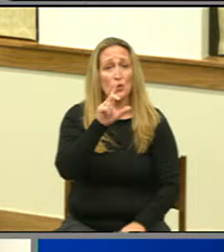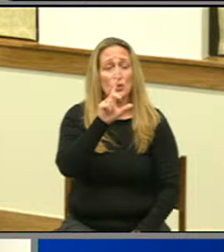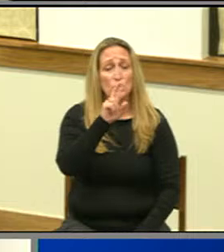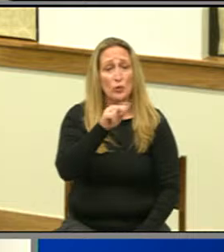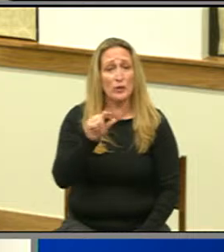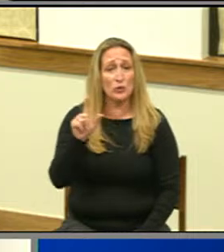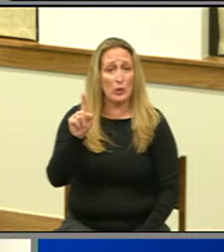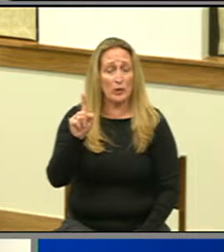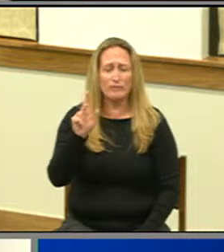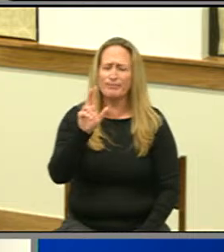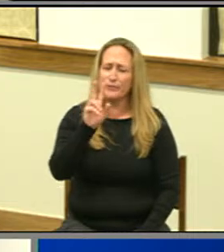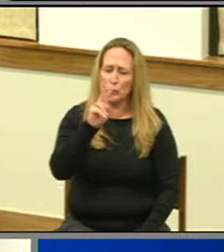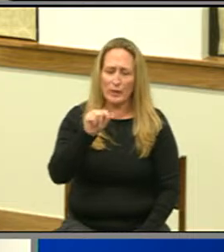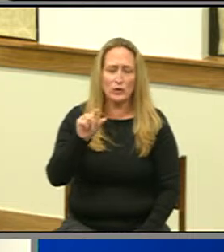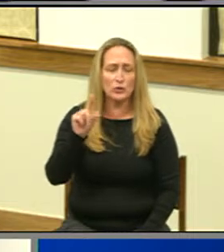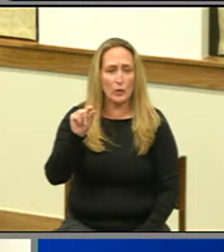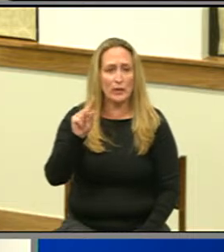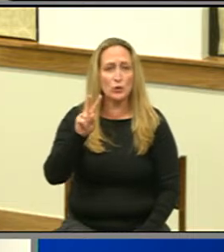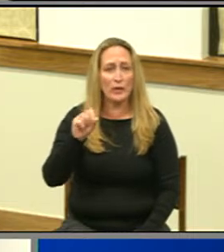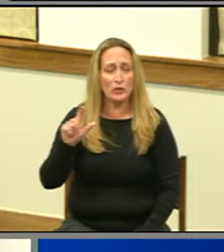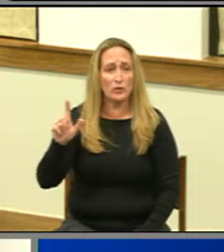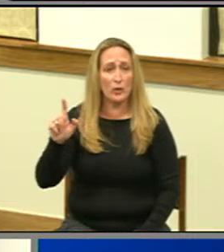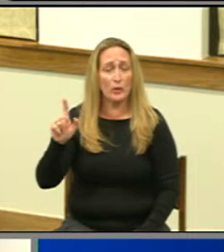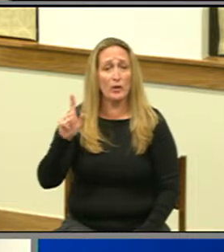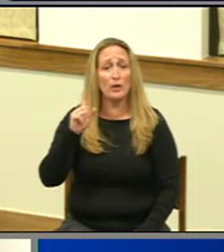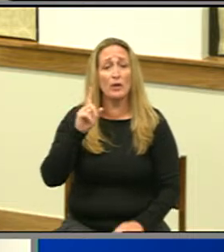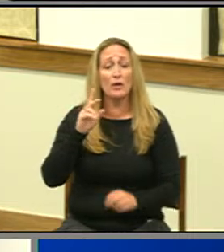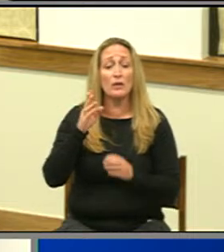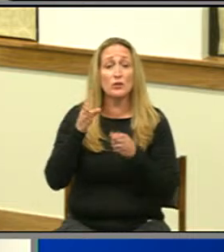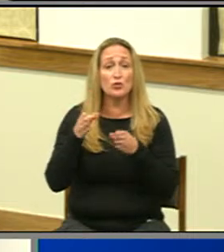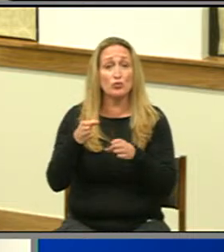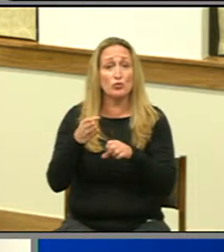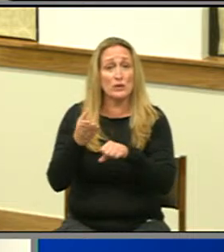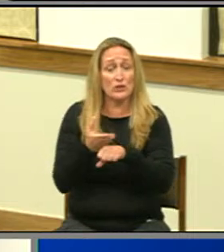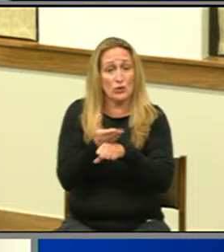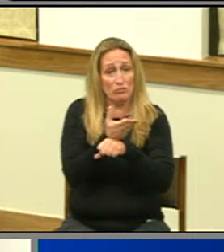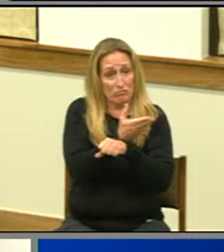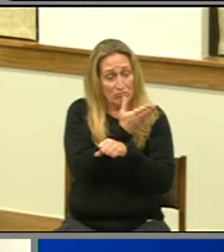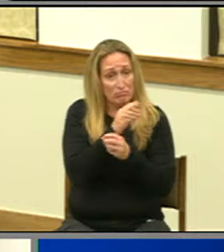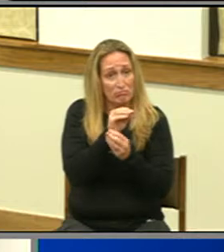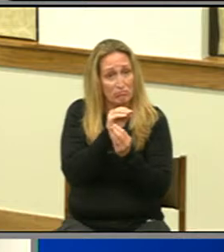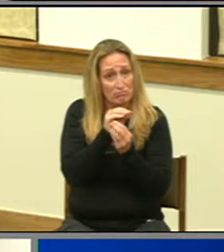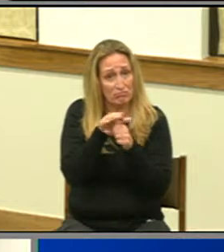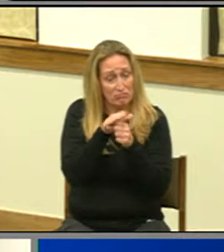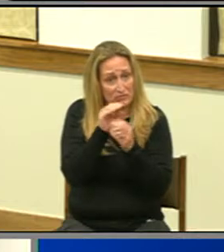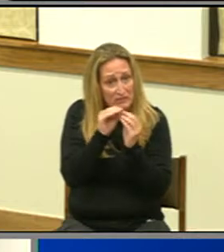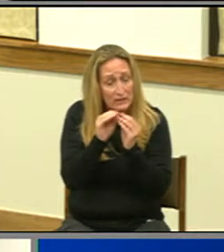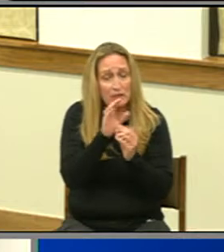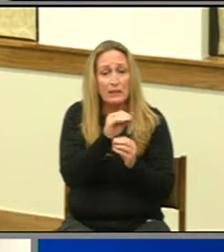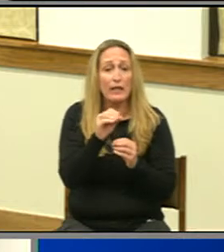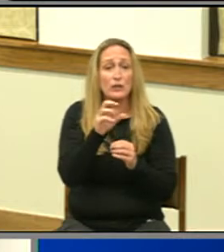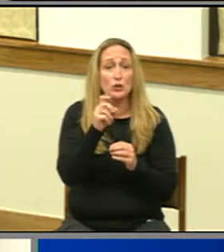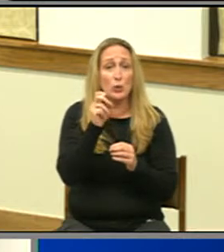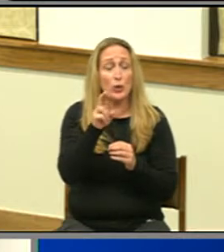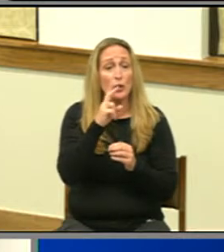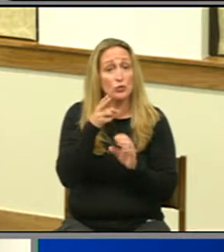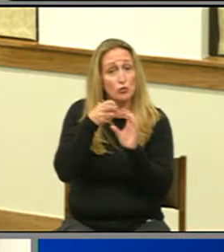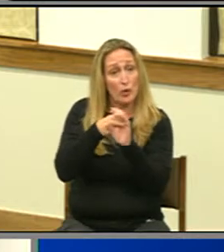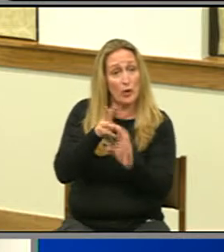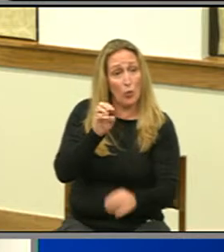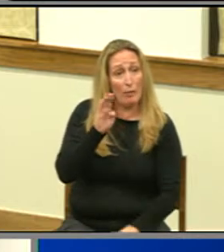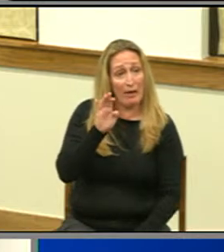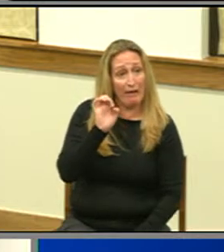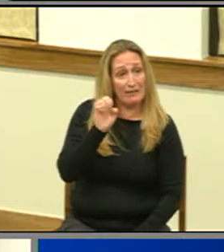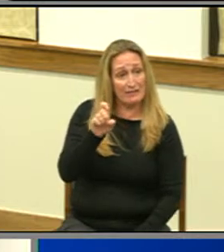2020-2021 street resurfacing and sewer repair project, you can view the live by joining the WebEx